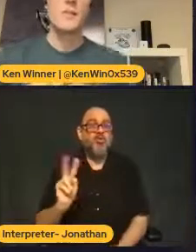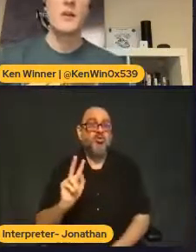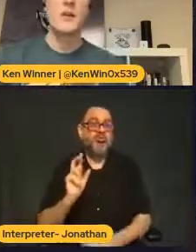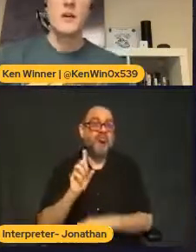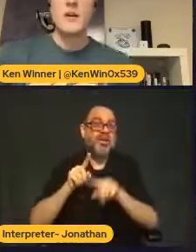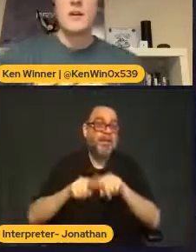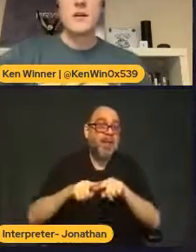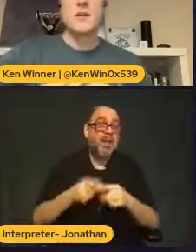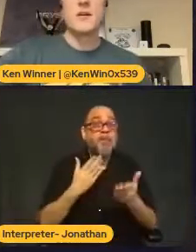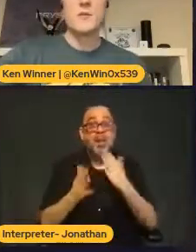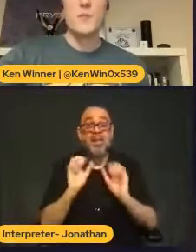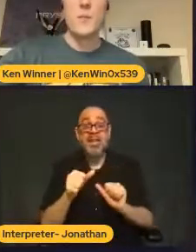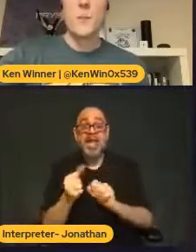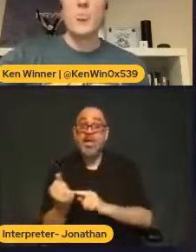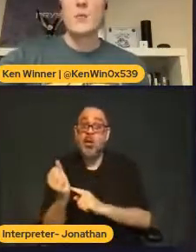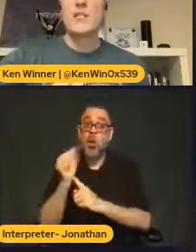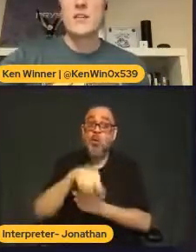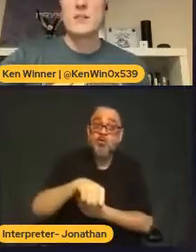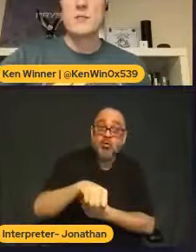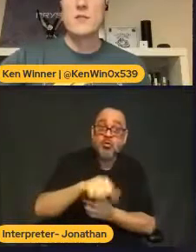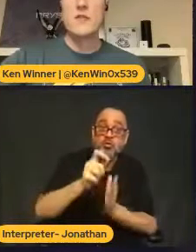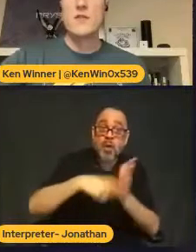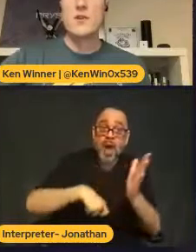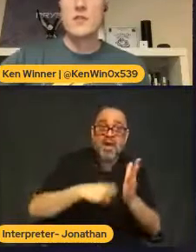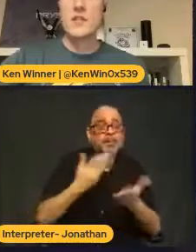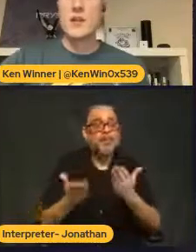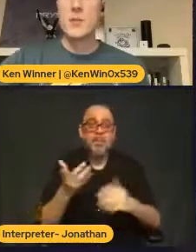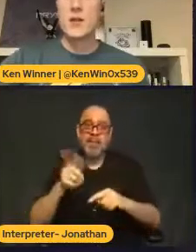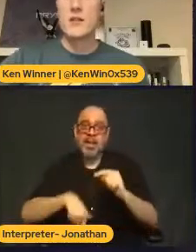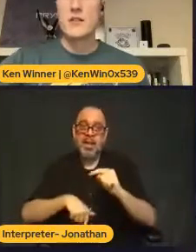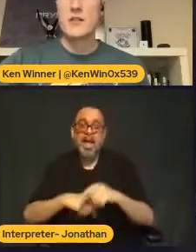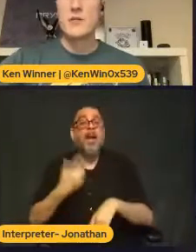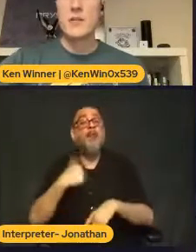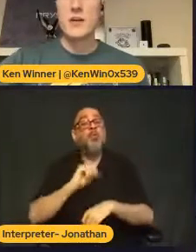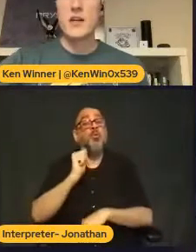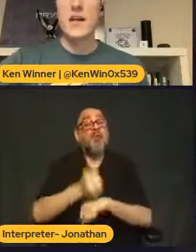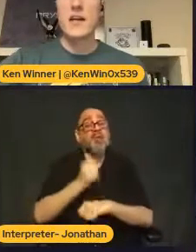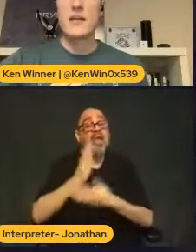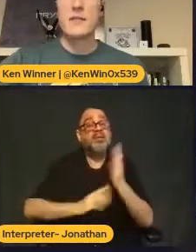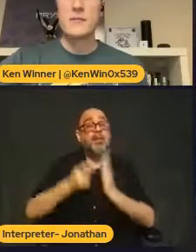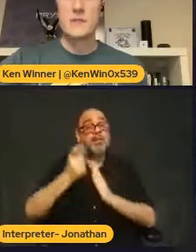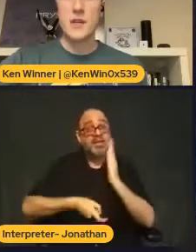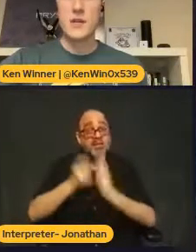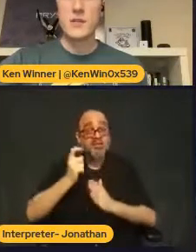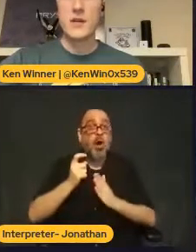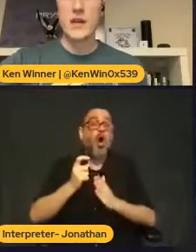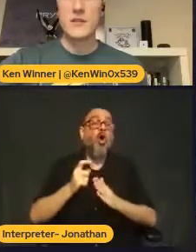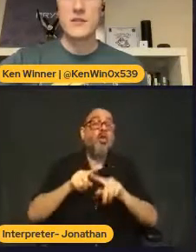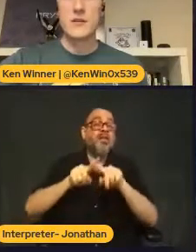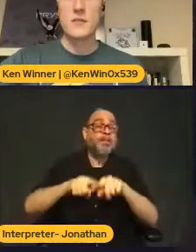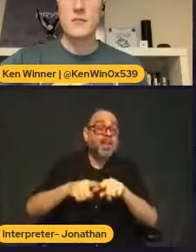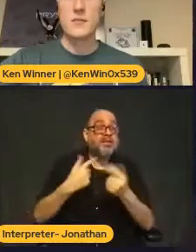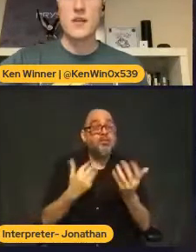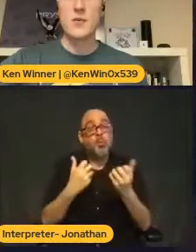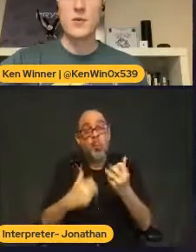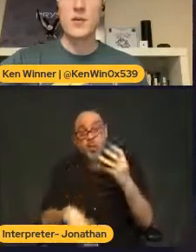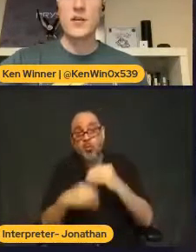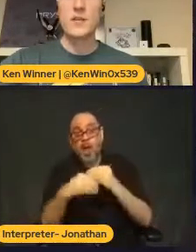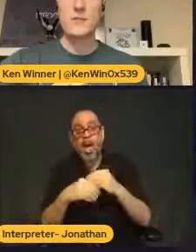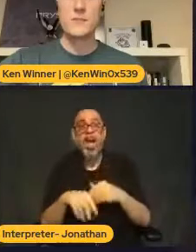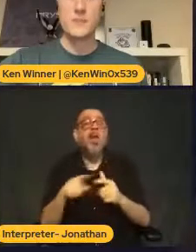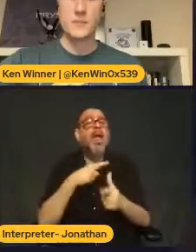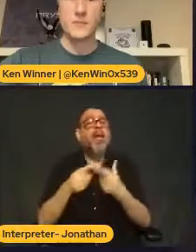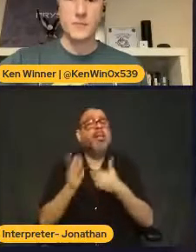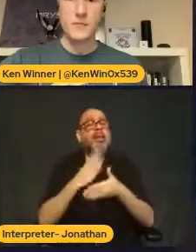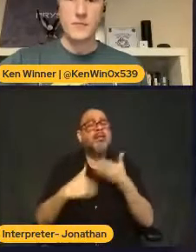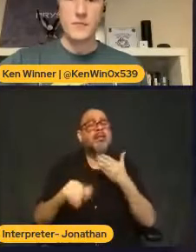they can't. We set some default CDK dependencies that we wanted to add, and then we added some sample code